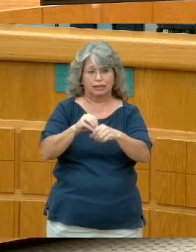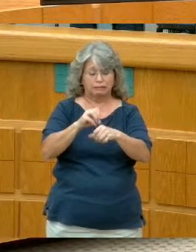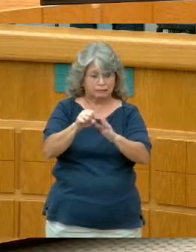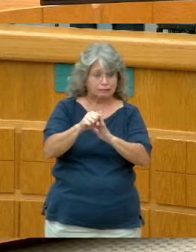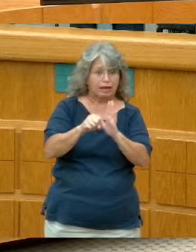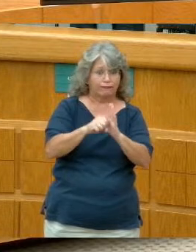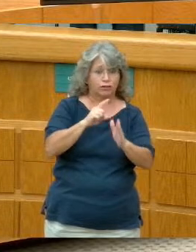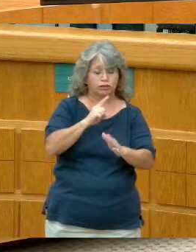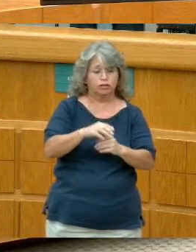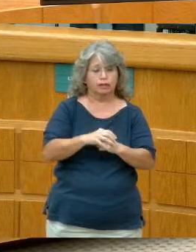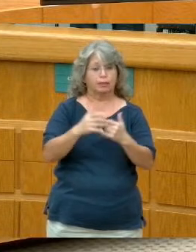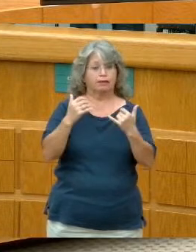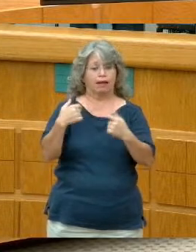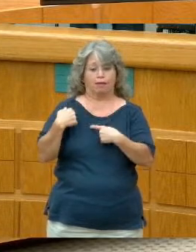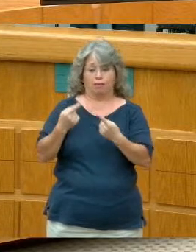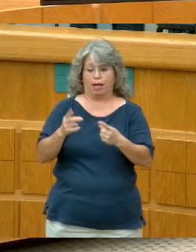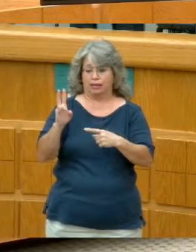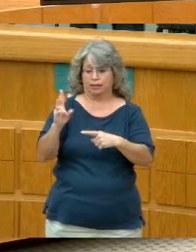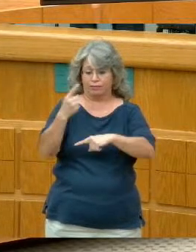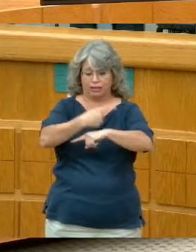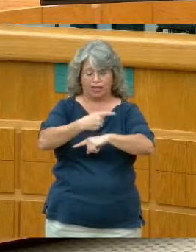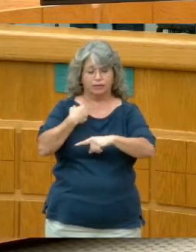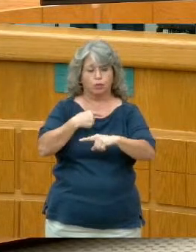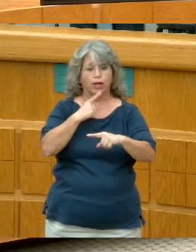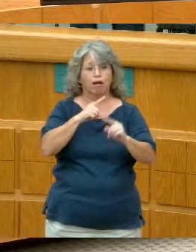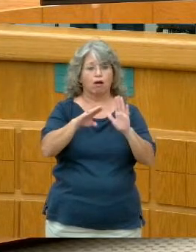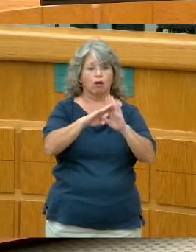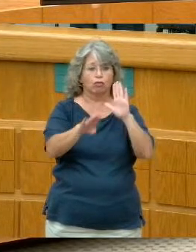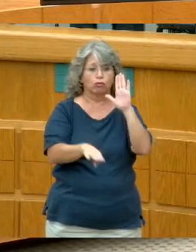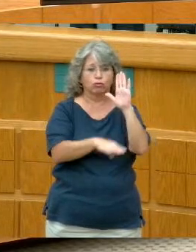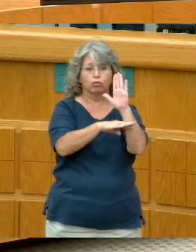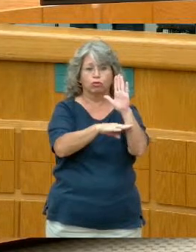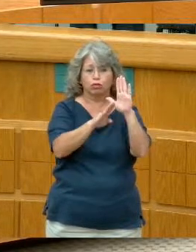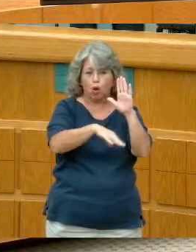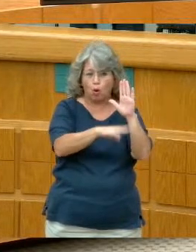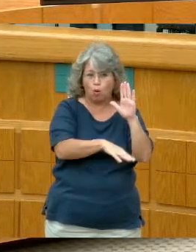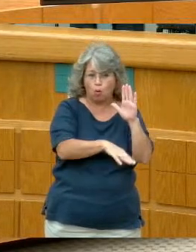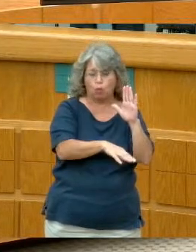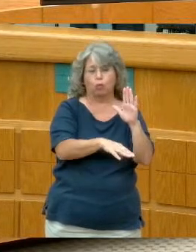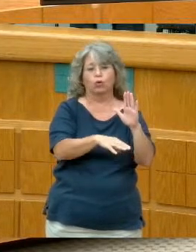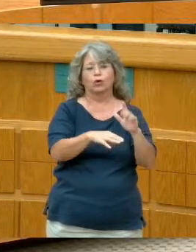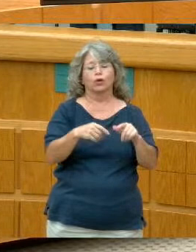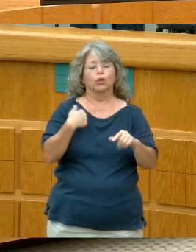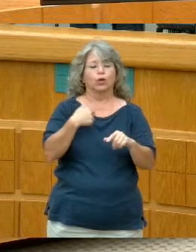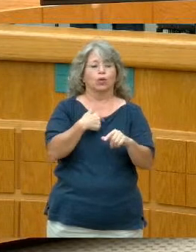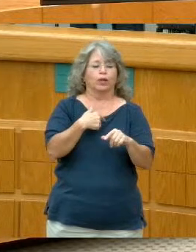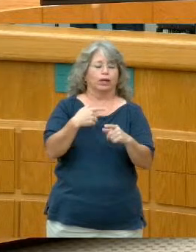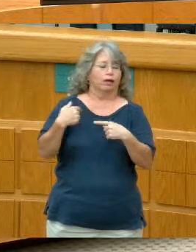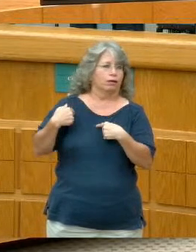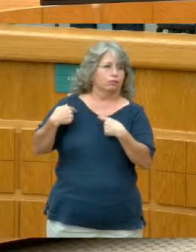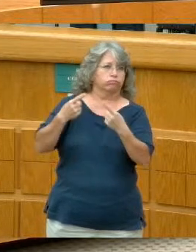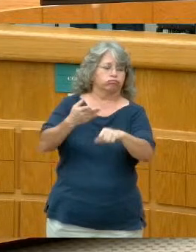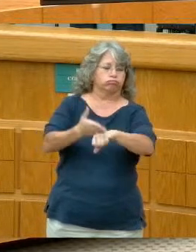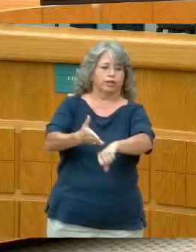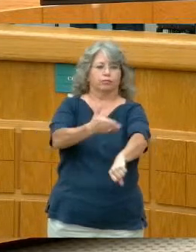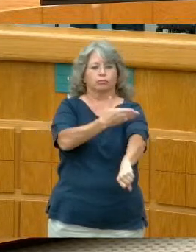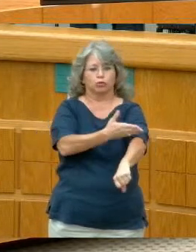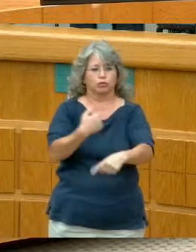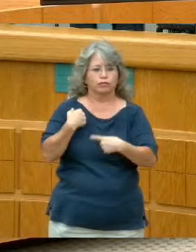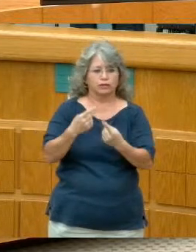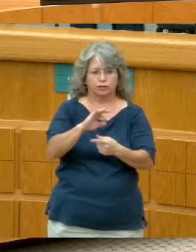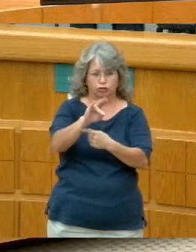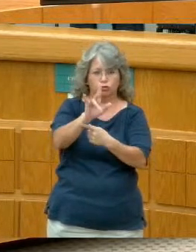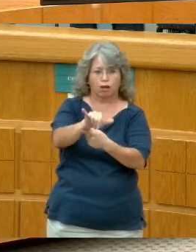so now we have been the last 7 days the lowest. And we've come such a long way from where we were in